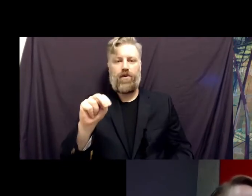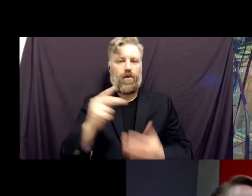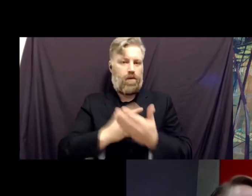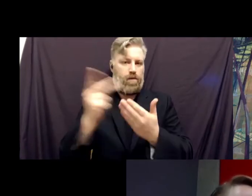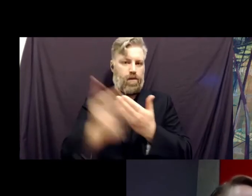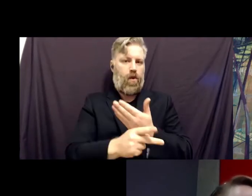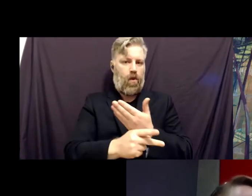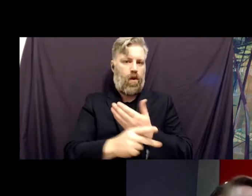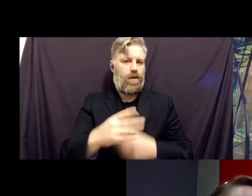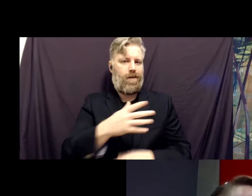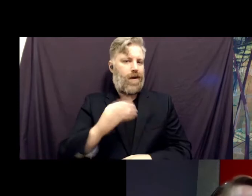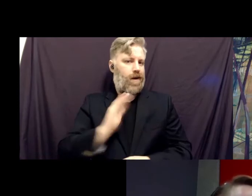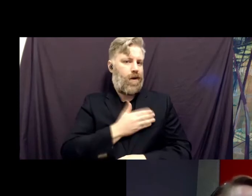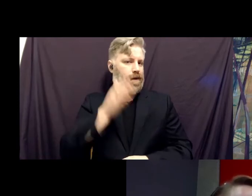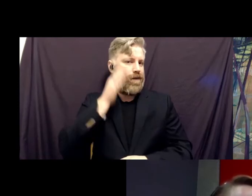plans.